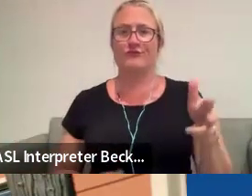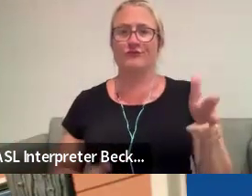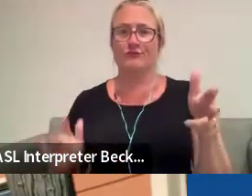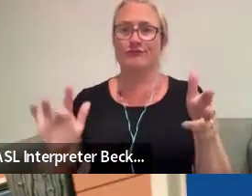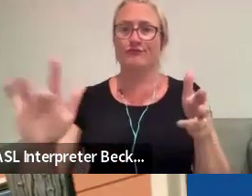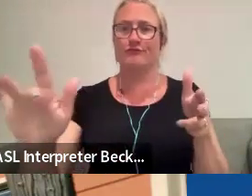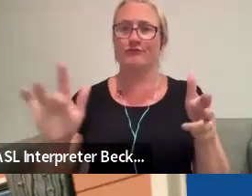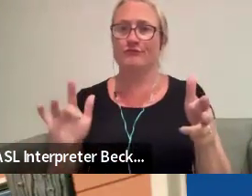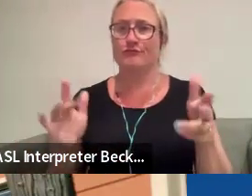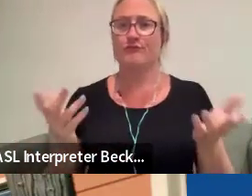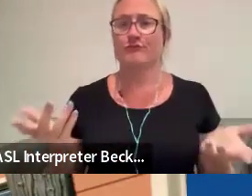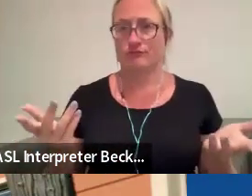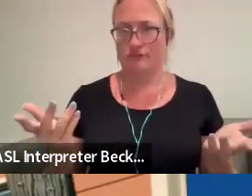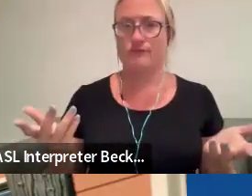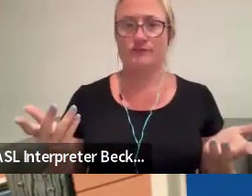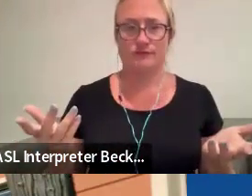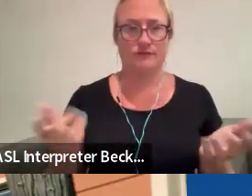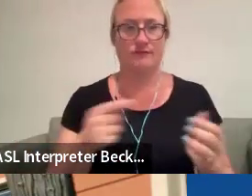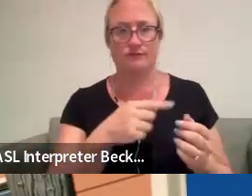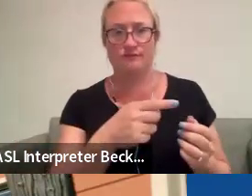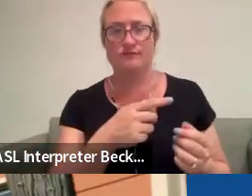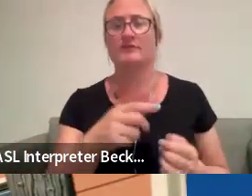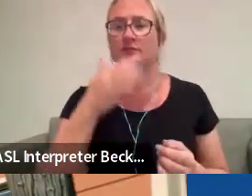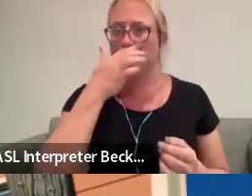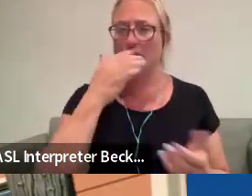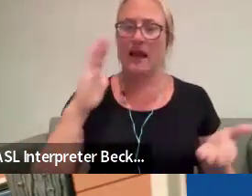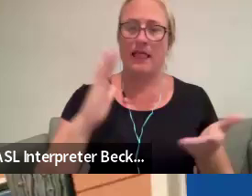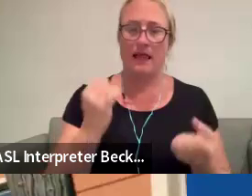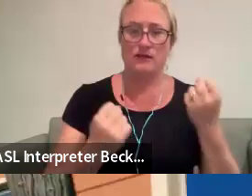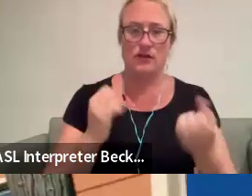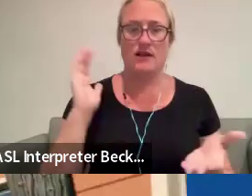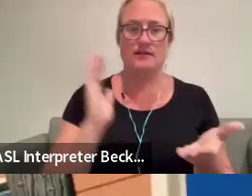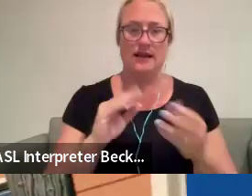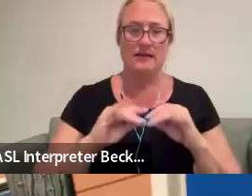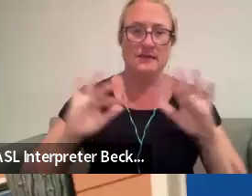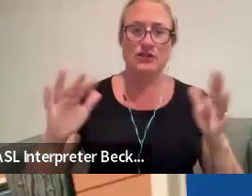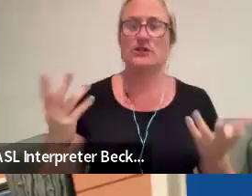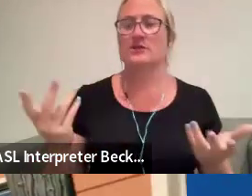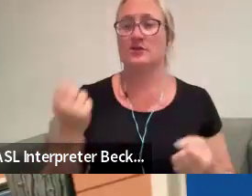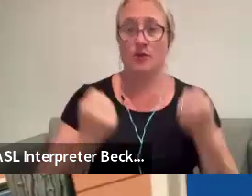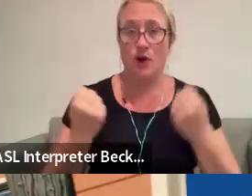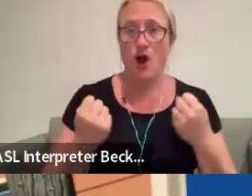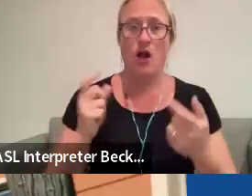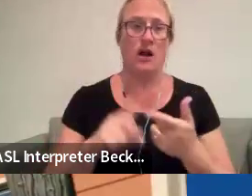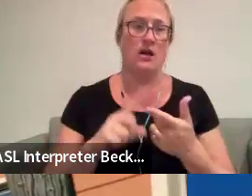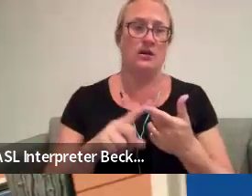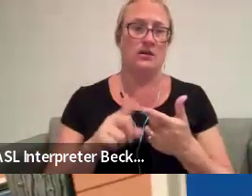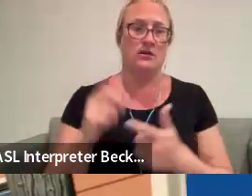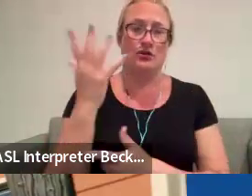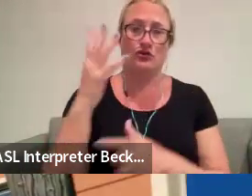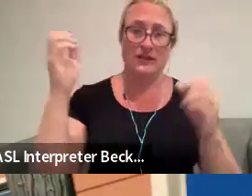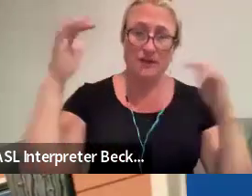cars generally. The bottom one only has these cars on one side of the street. So the cars, the